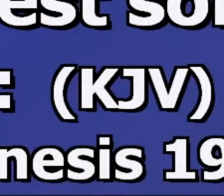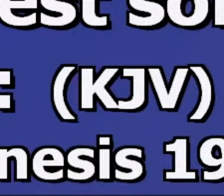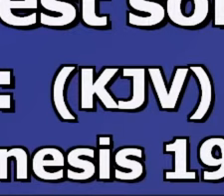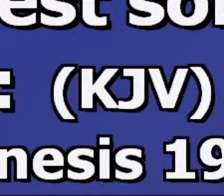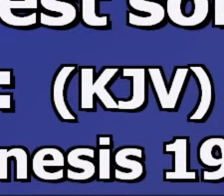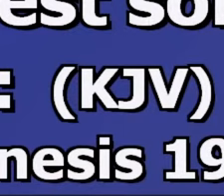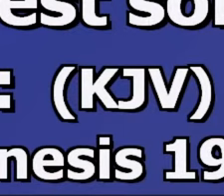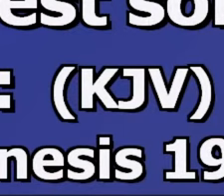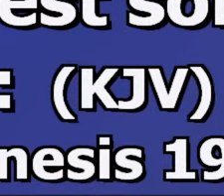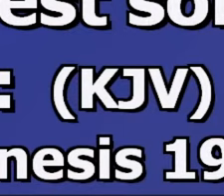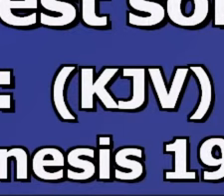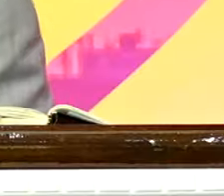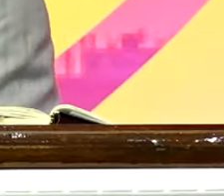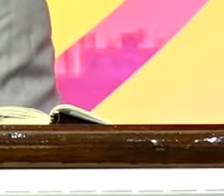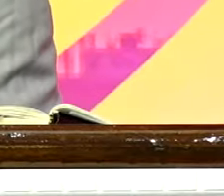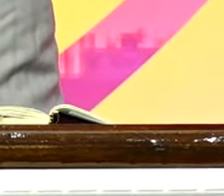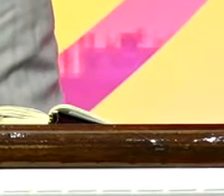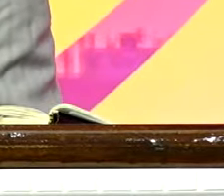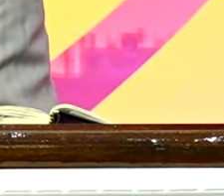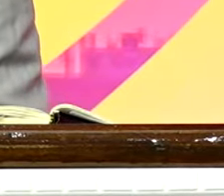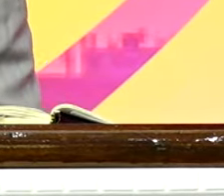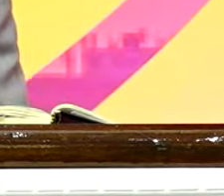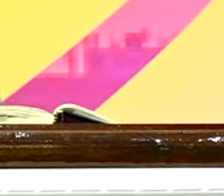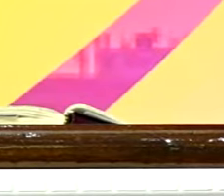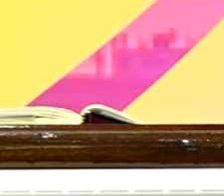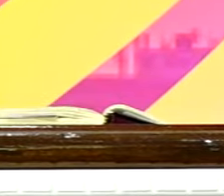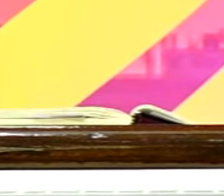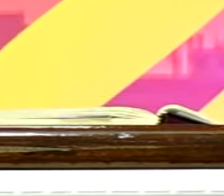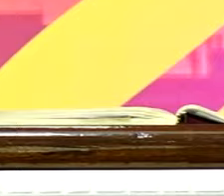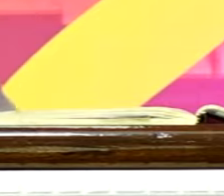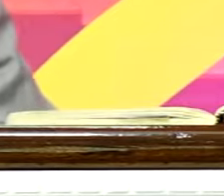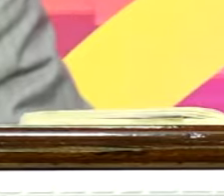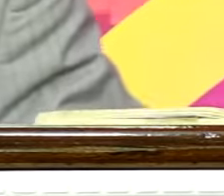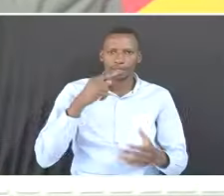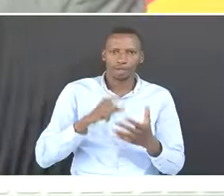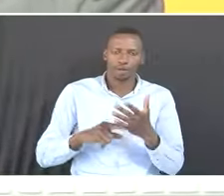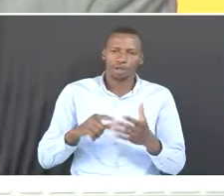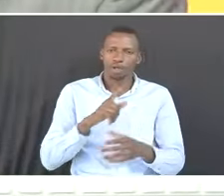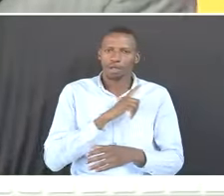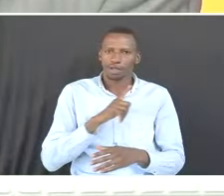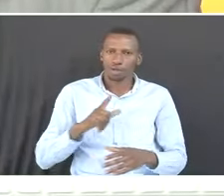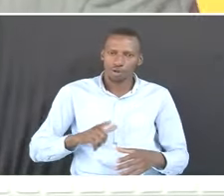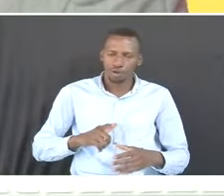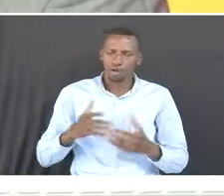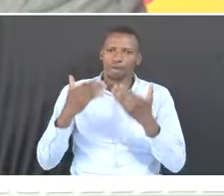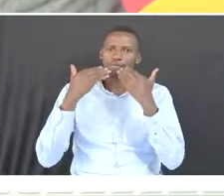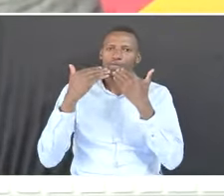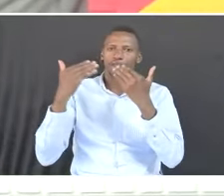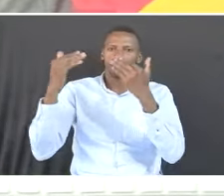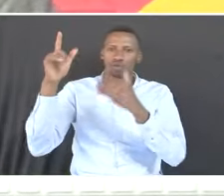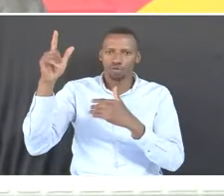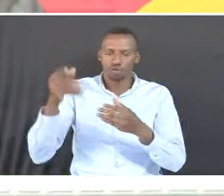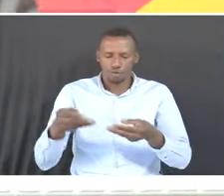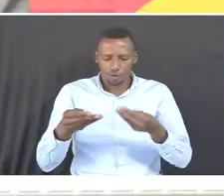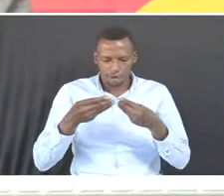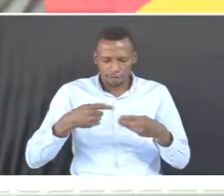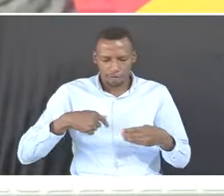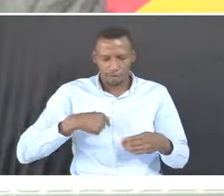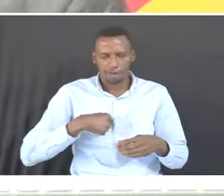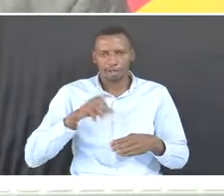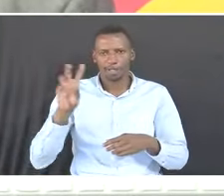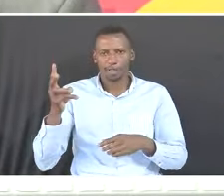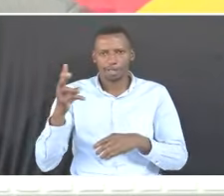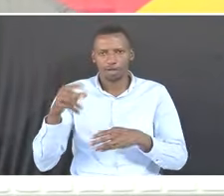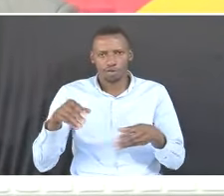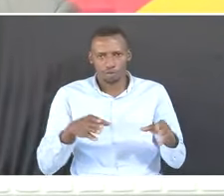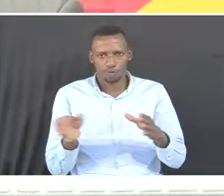We accept Jesus Christ, yes. We say, Lord, thank you for giving me a second chance again. But when